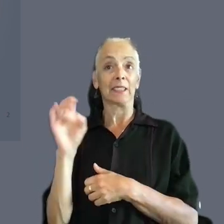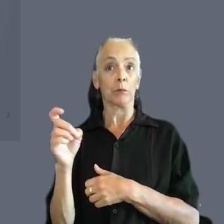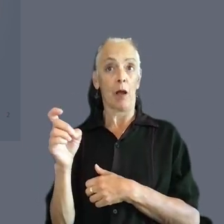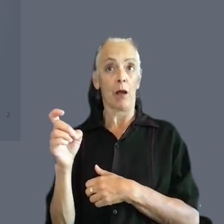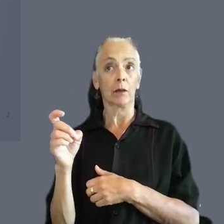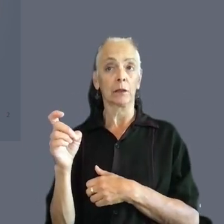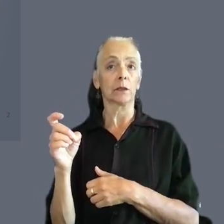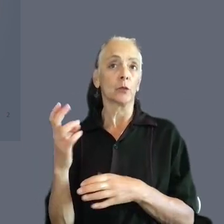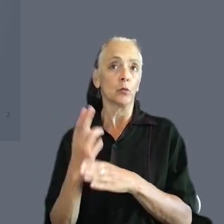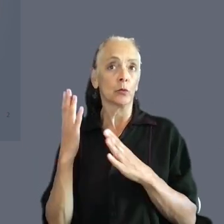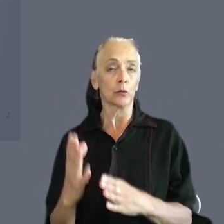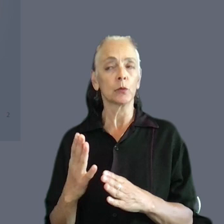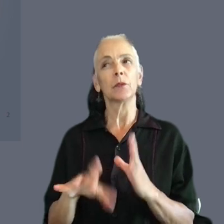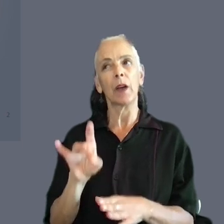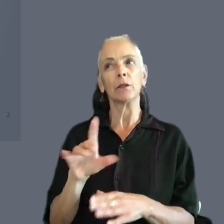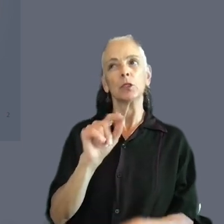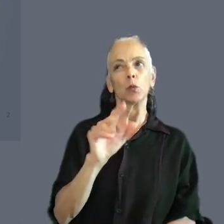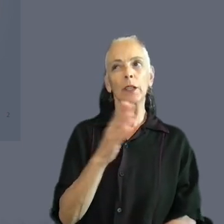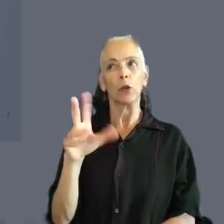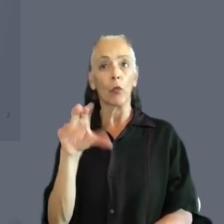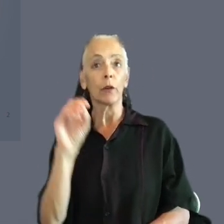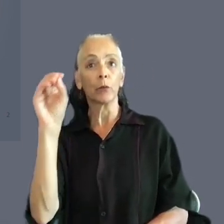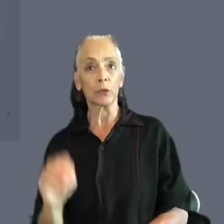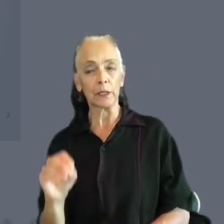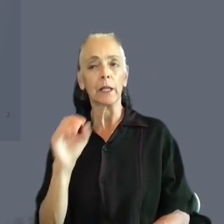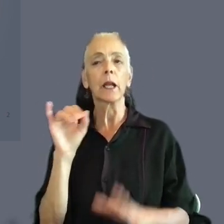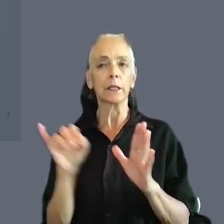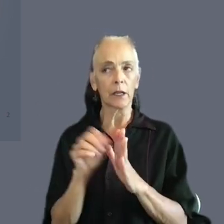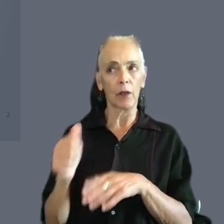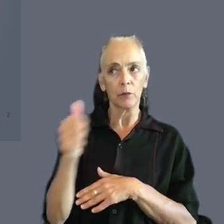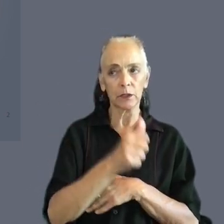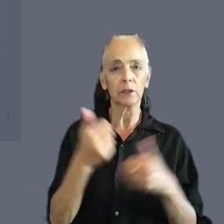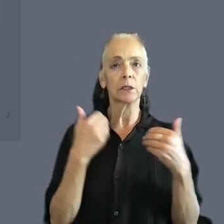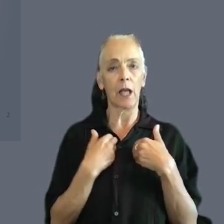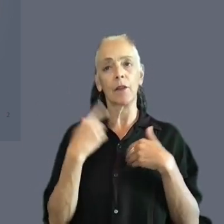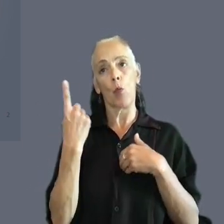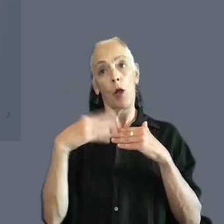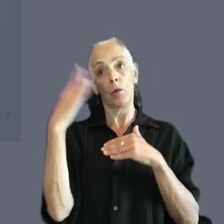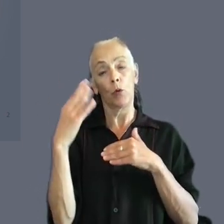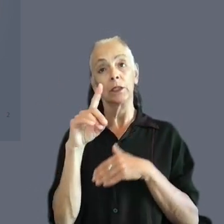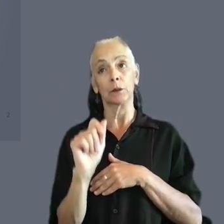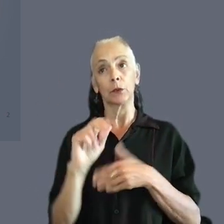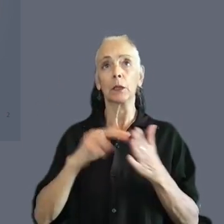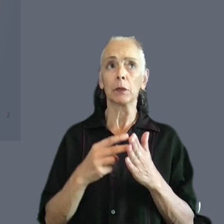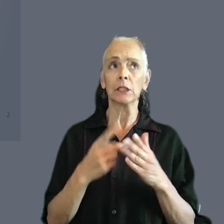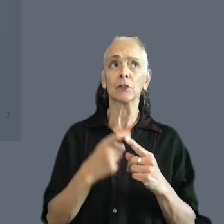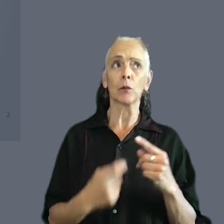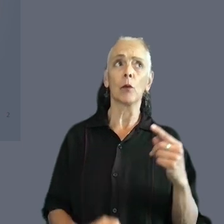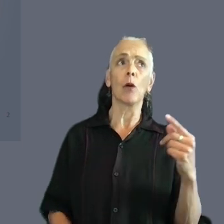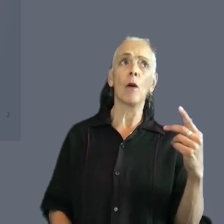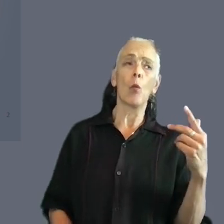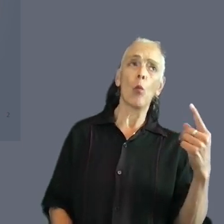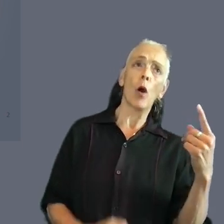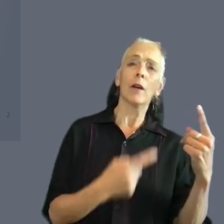we found that about twenty to thirty percent of players identify as having at least one disability that's between one and five and one in three gamers that